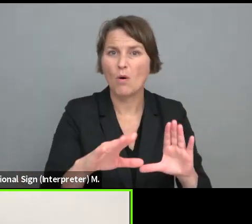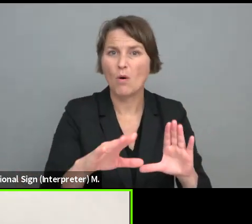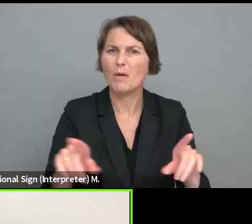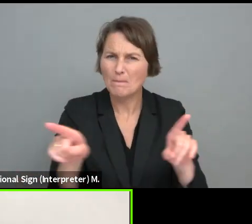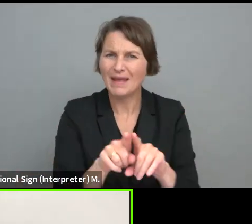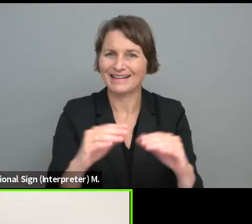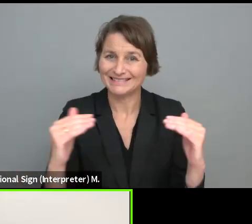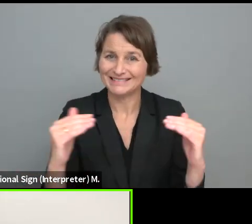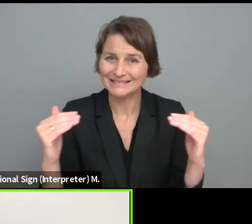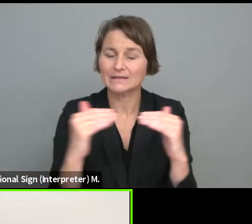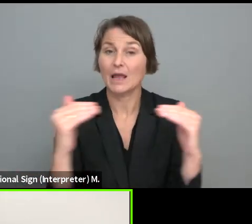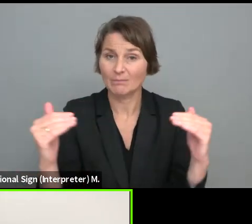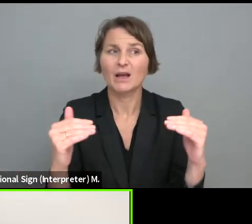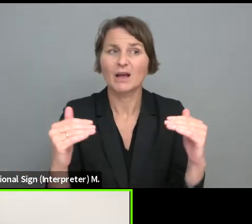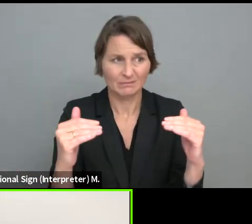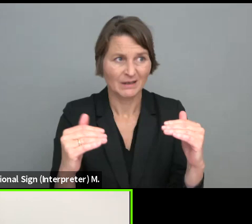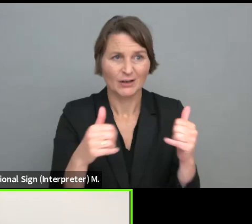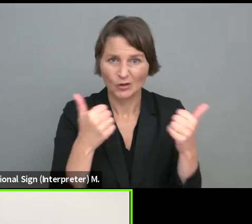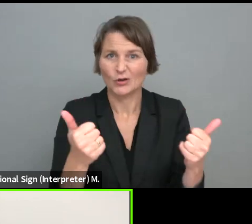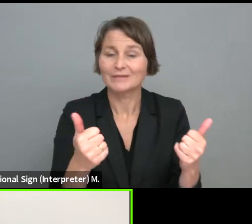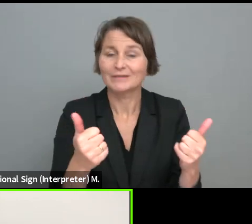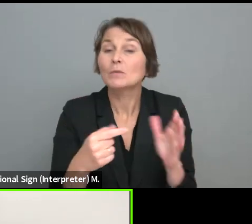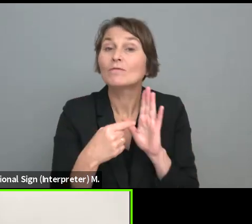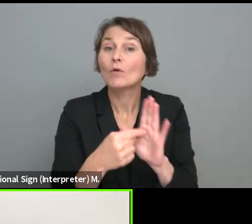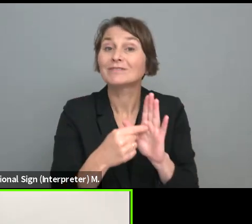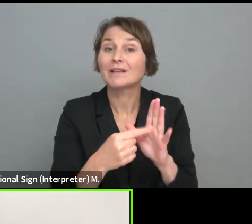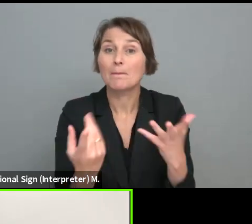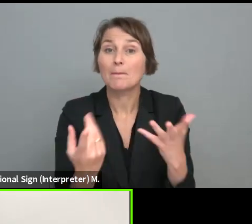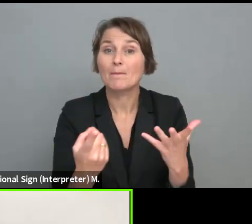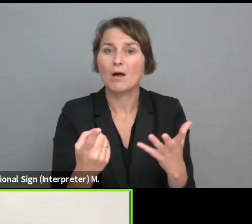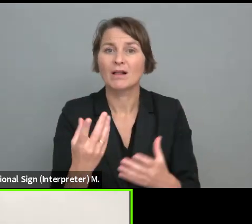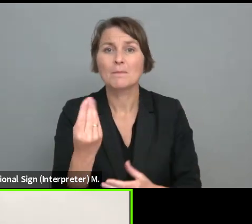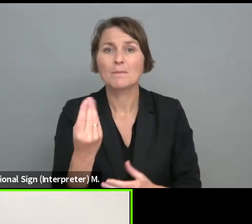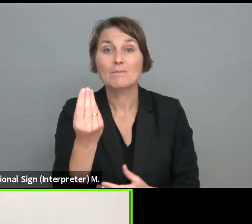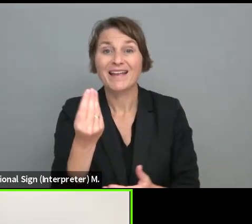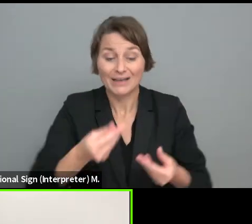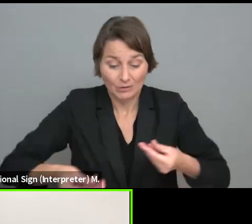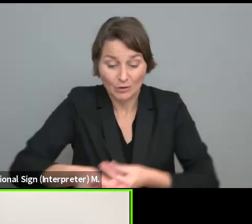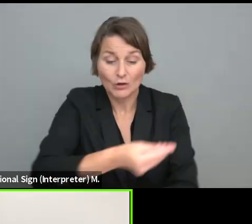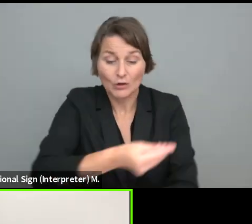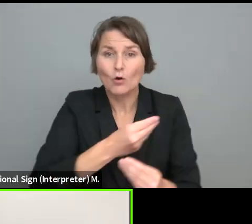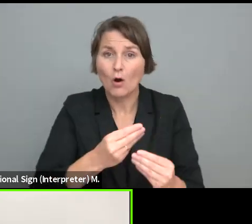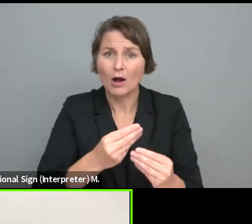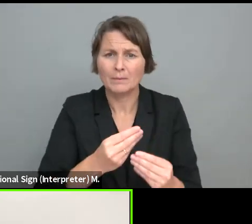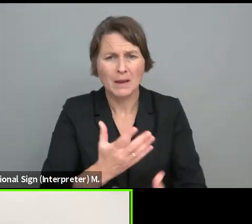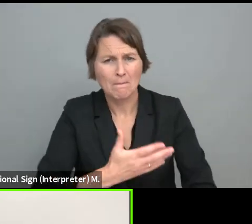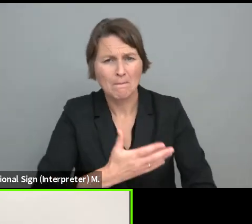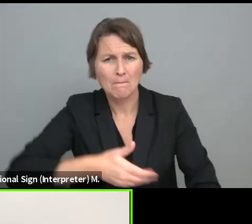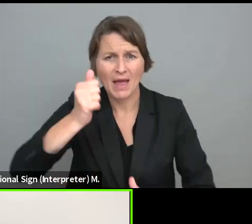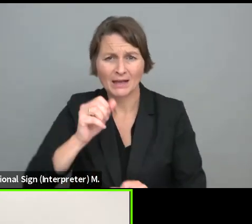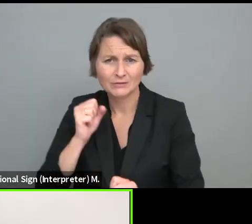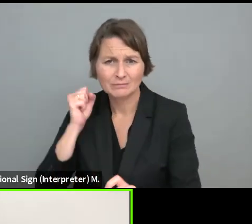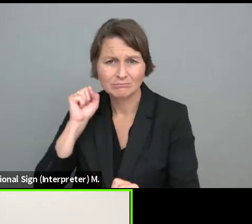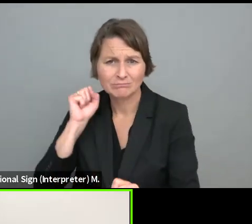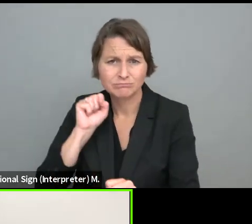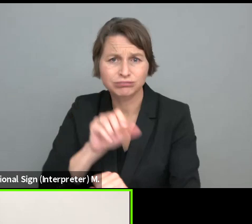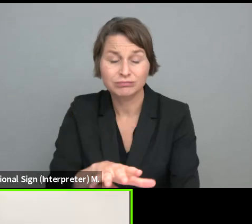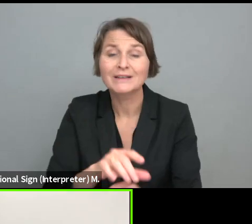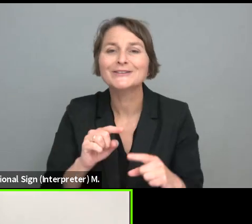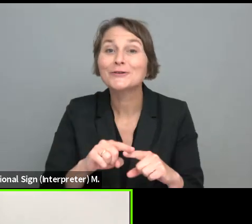the economy, you're injecting much more money back into the economy. And women are not only, half of the world's